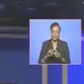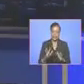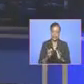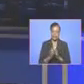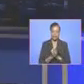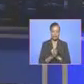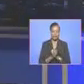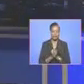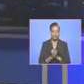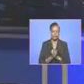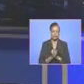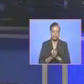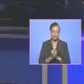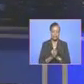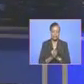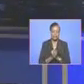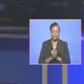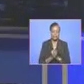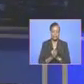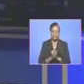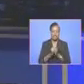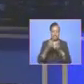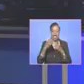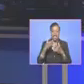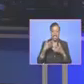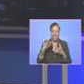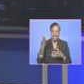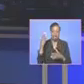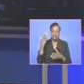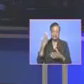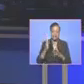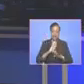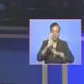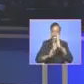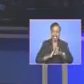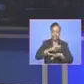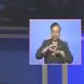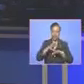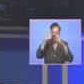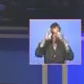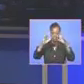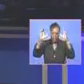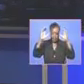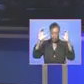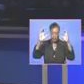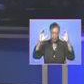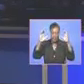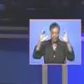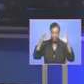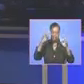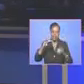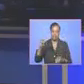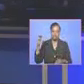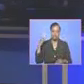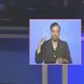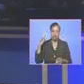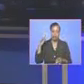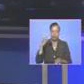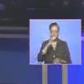Thanks a lot, Altavis. You've had a long day. Well, after the handover ceremony, the former police commissioner says he was not forced out of